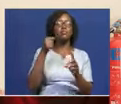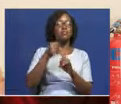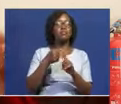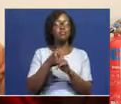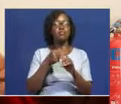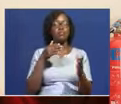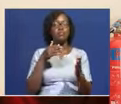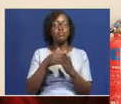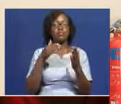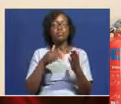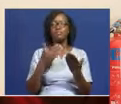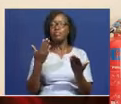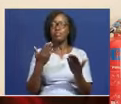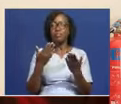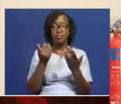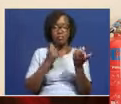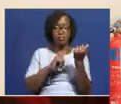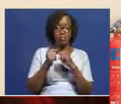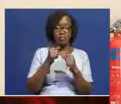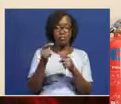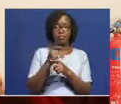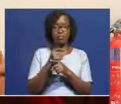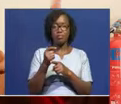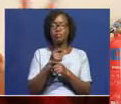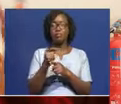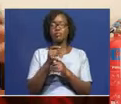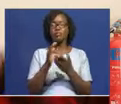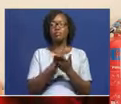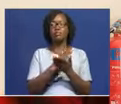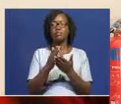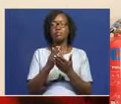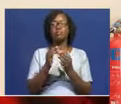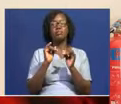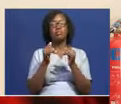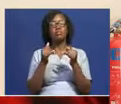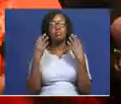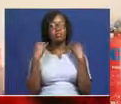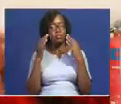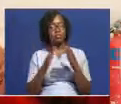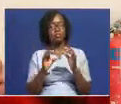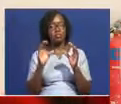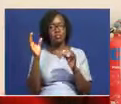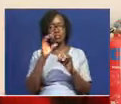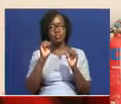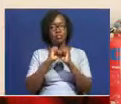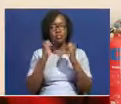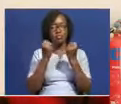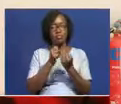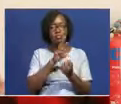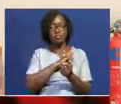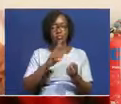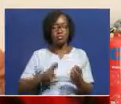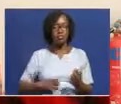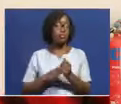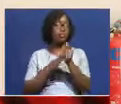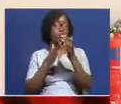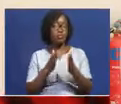at a Nairobi hotel during a training session for media practitioners, civil society groups and religious leaders.